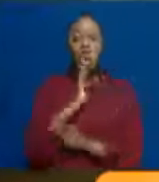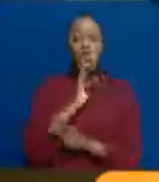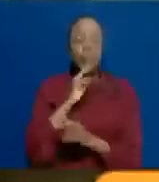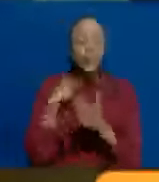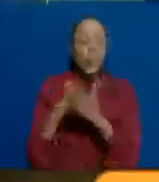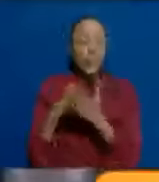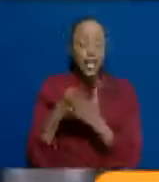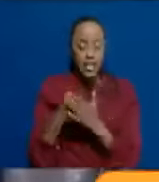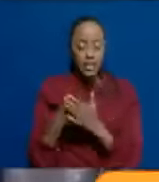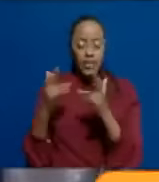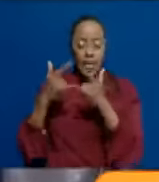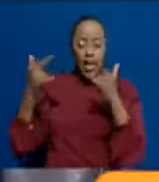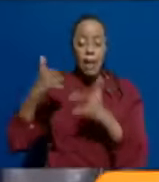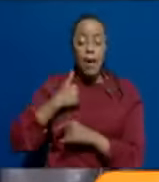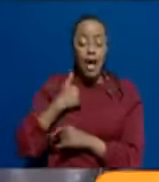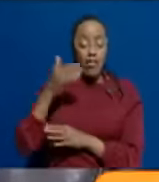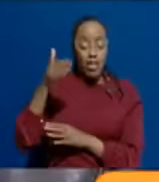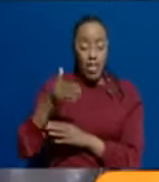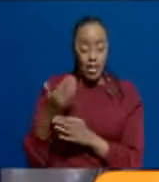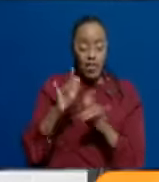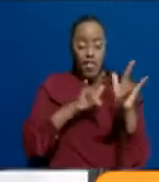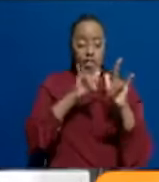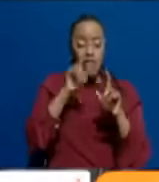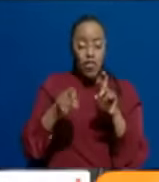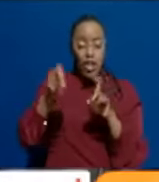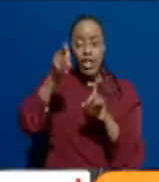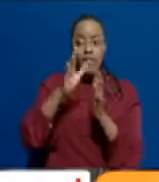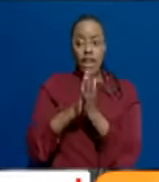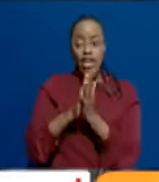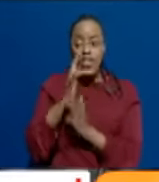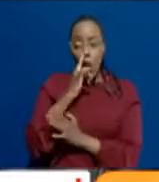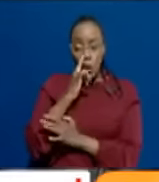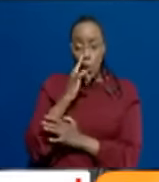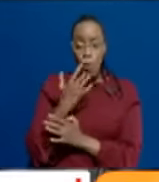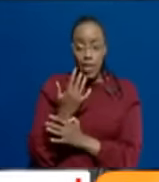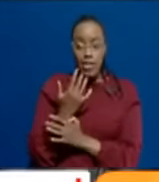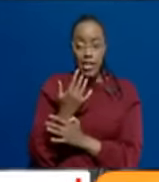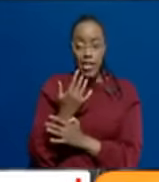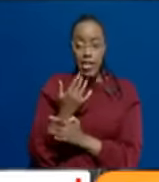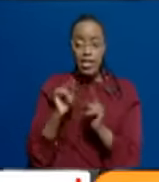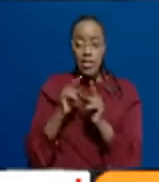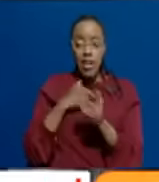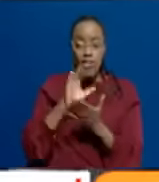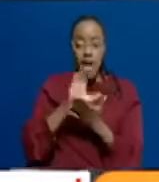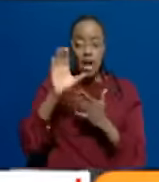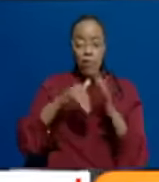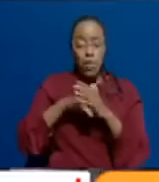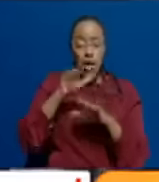financing. So there was a gap between foreign interest and domestic interest, and so there was capital